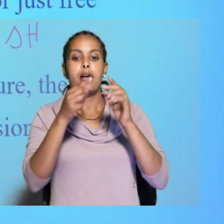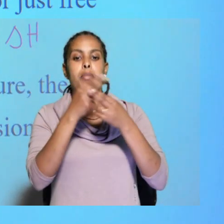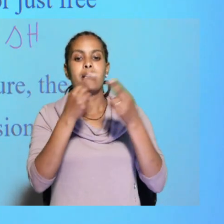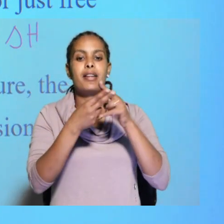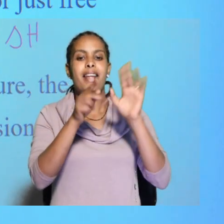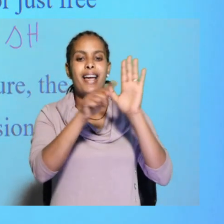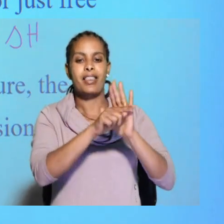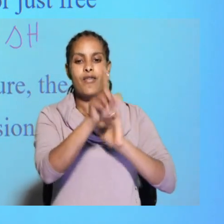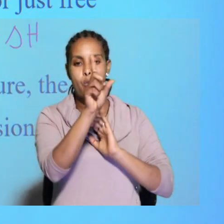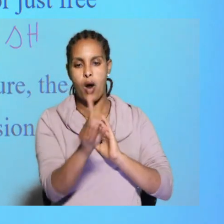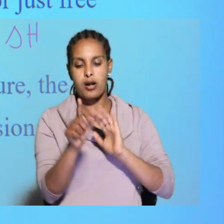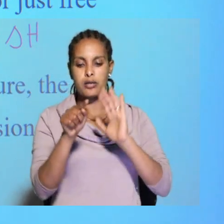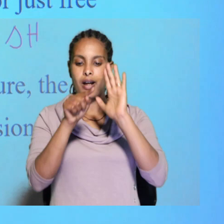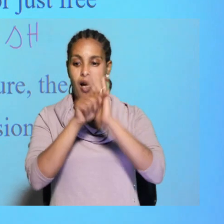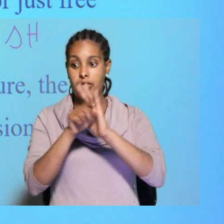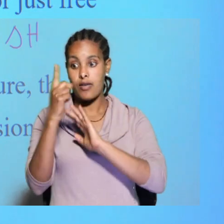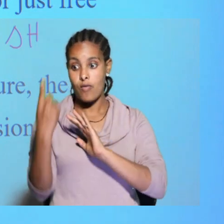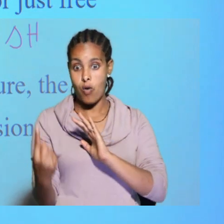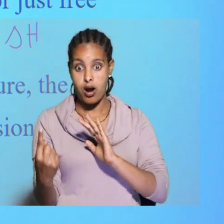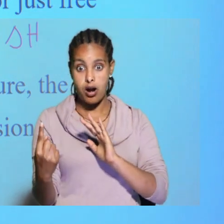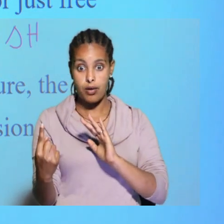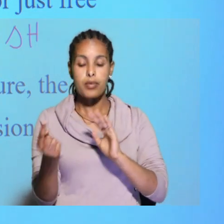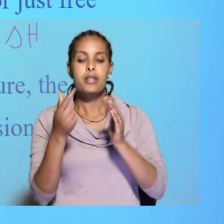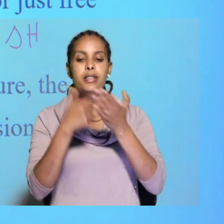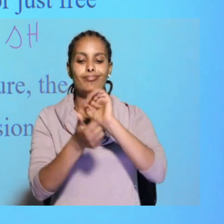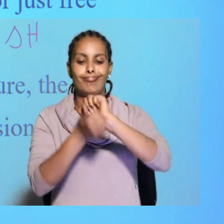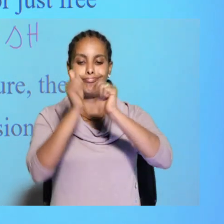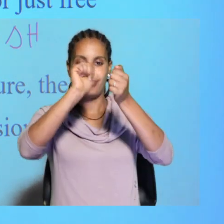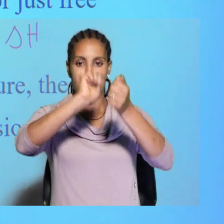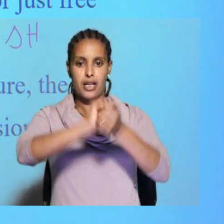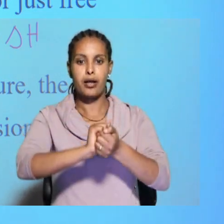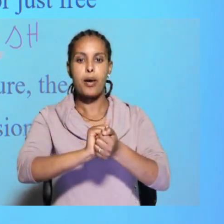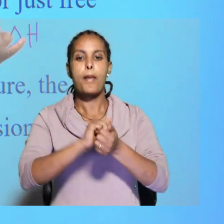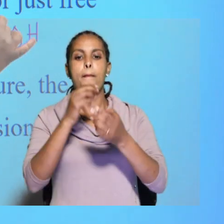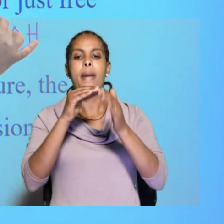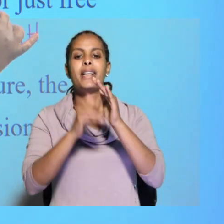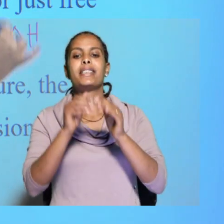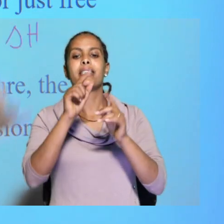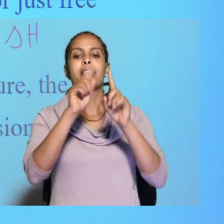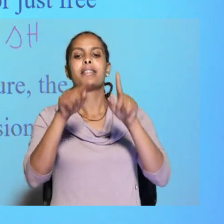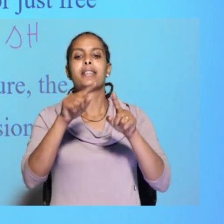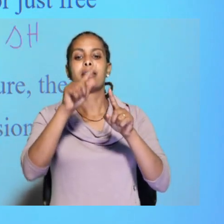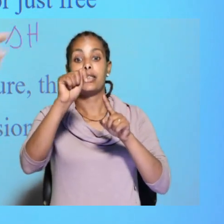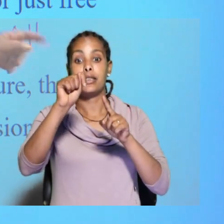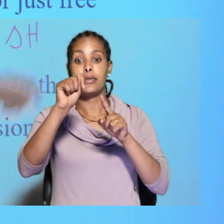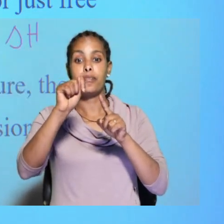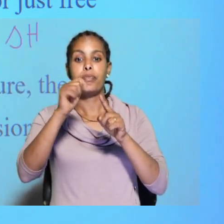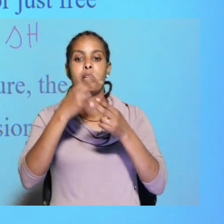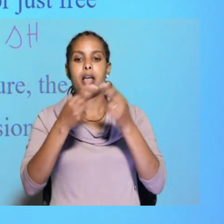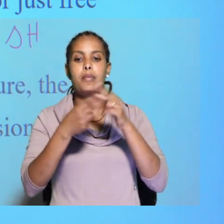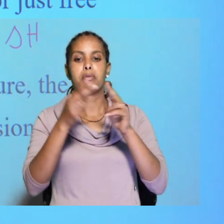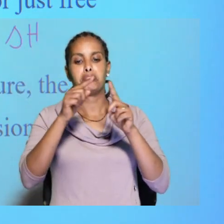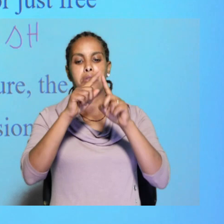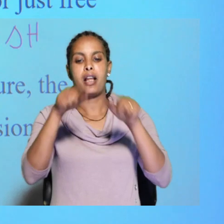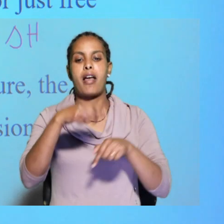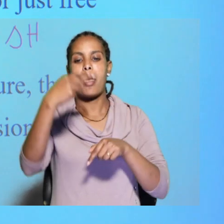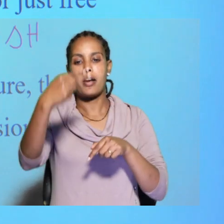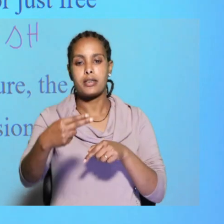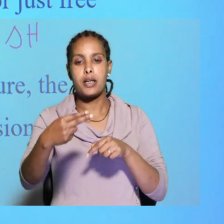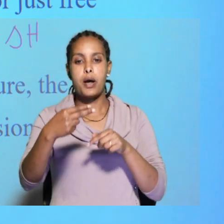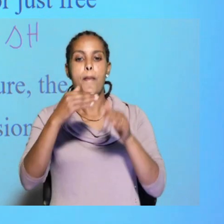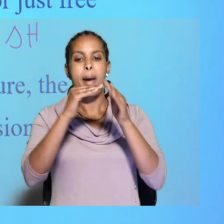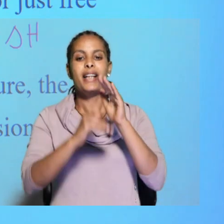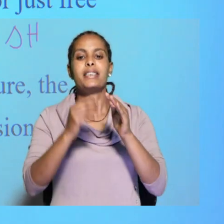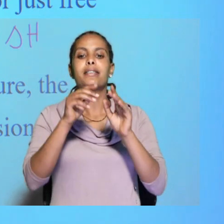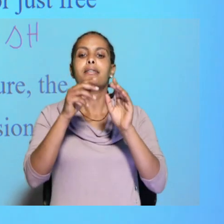this become minus. This become minus T times delta S plus delta H. Minus